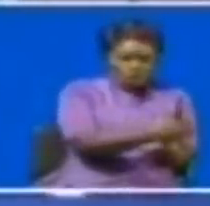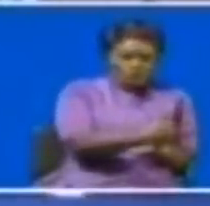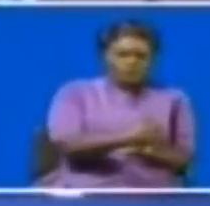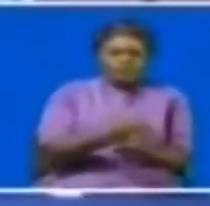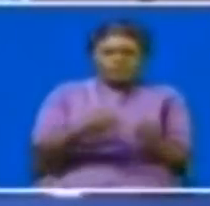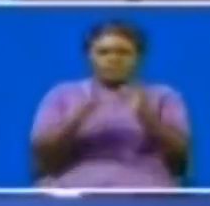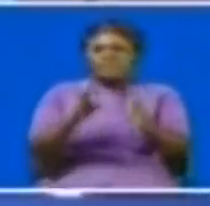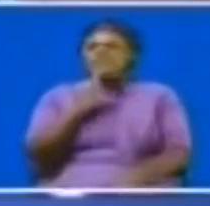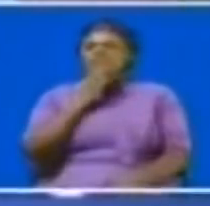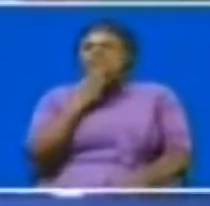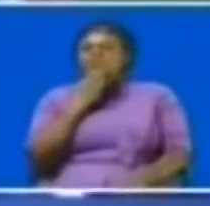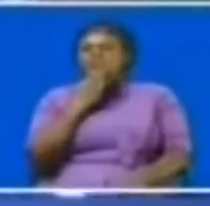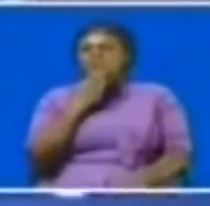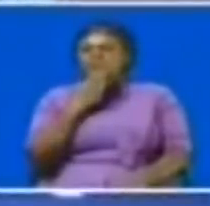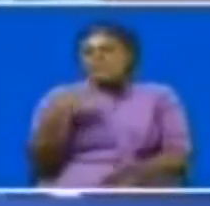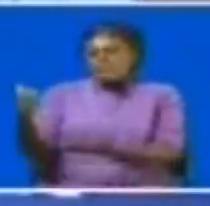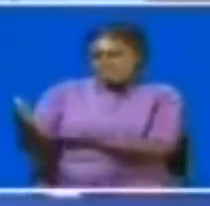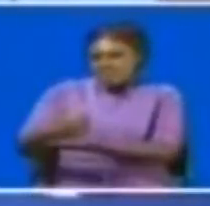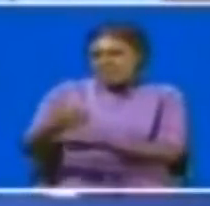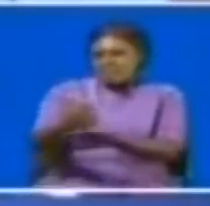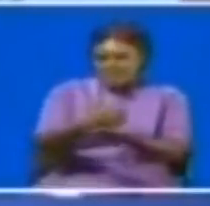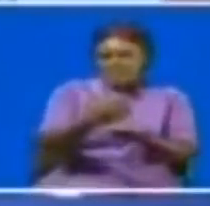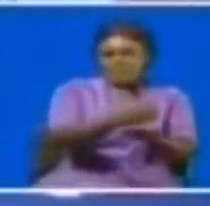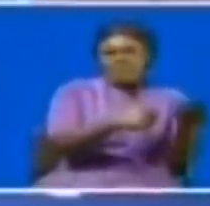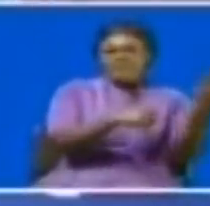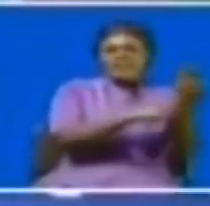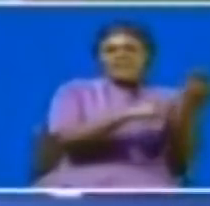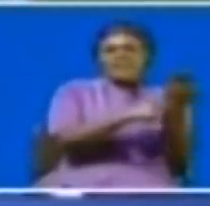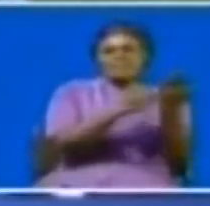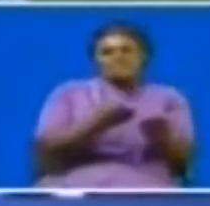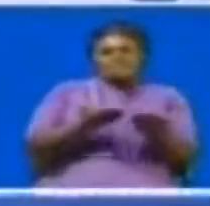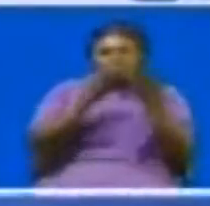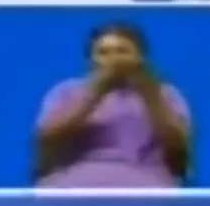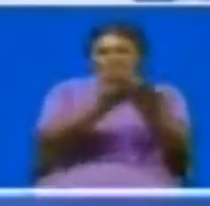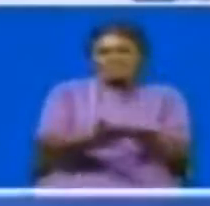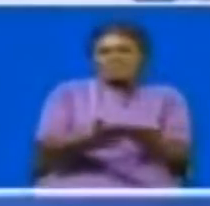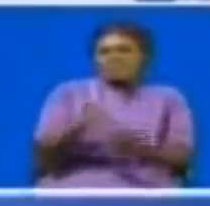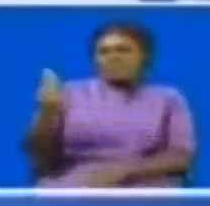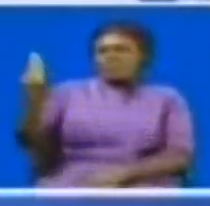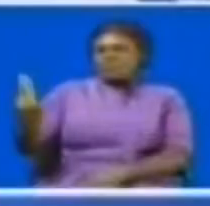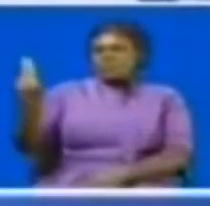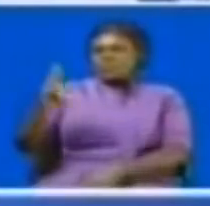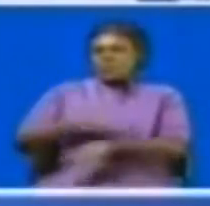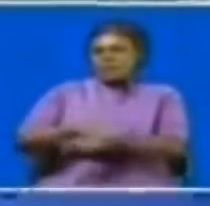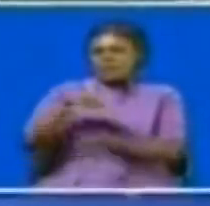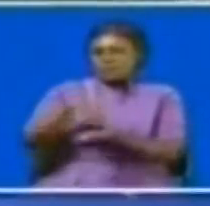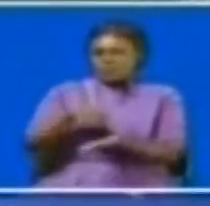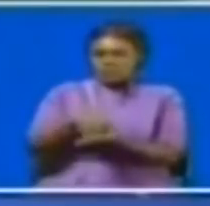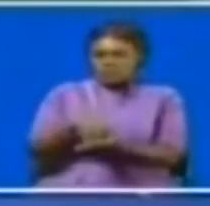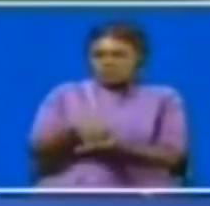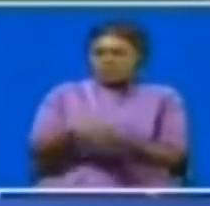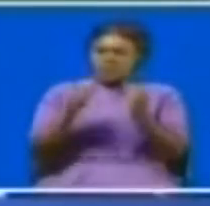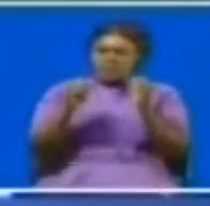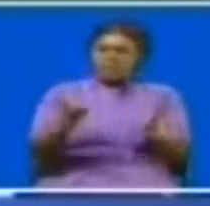Luhya, anawaambia nileteni majina, nataka nipeleke Uhuru ndio mpewe nafasi.